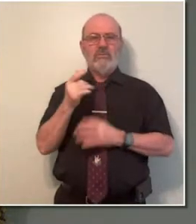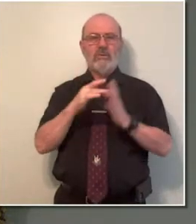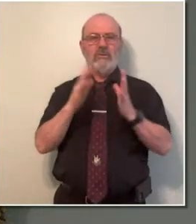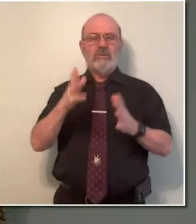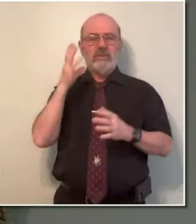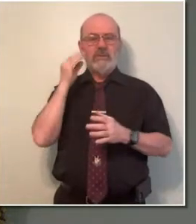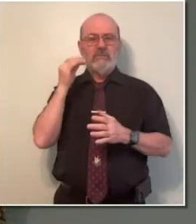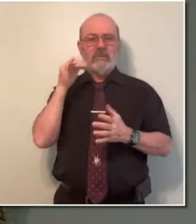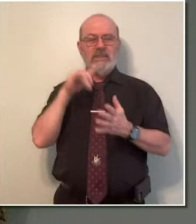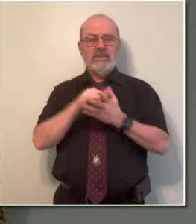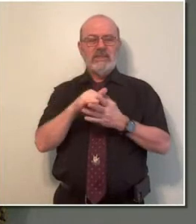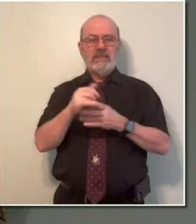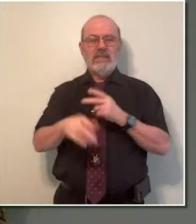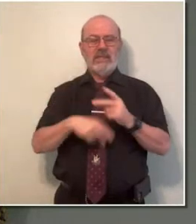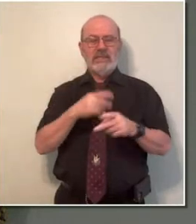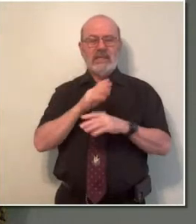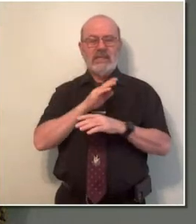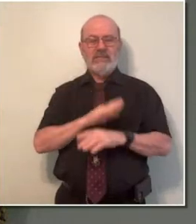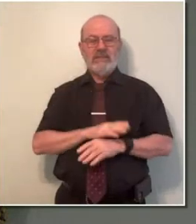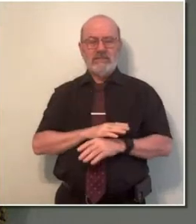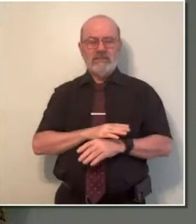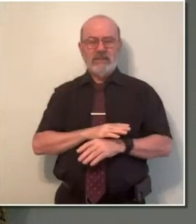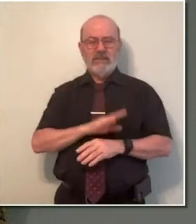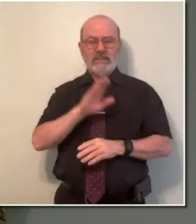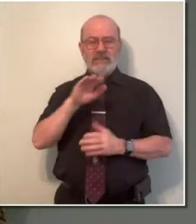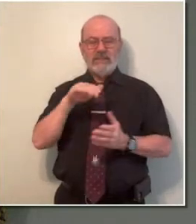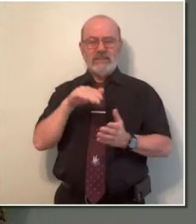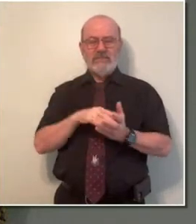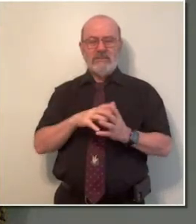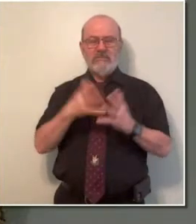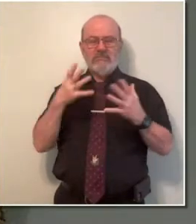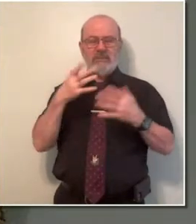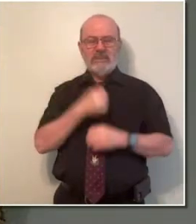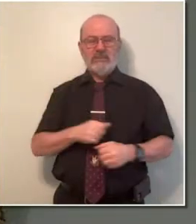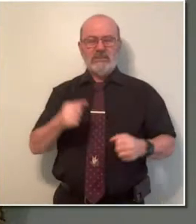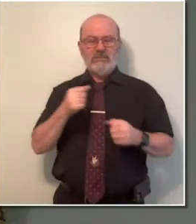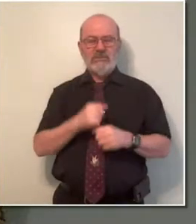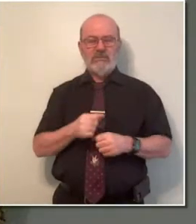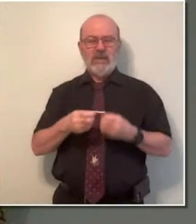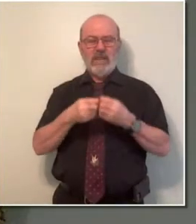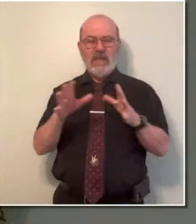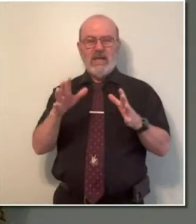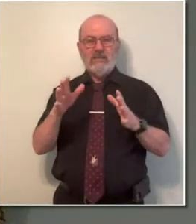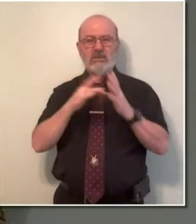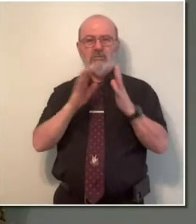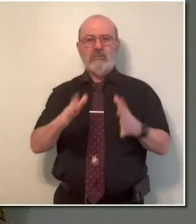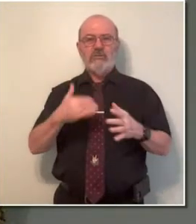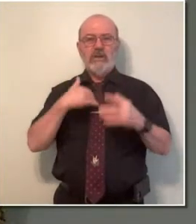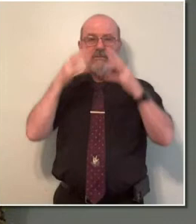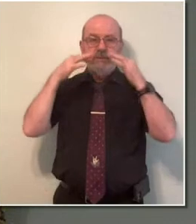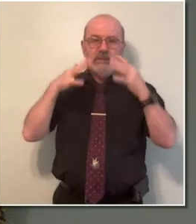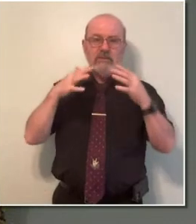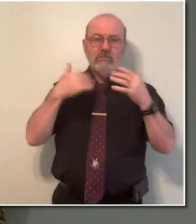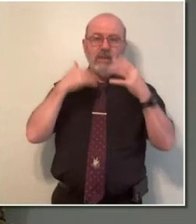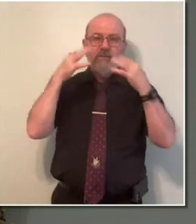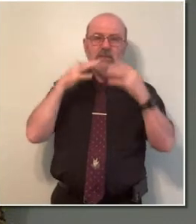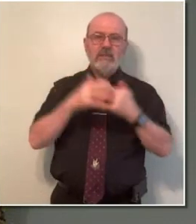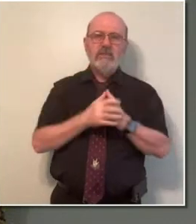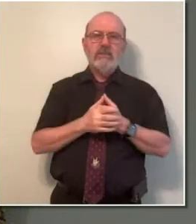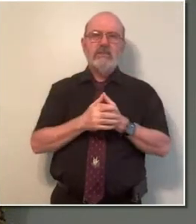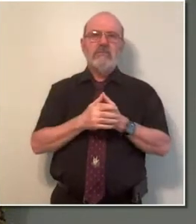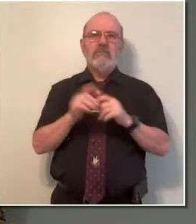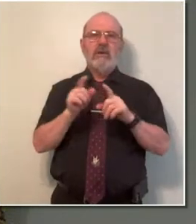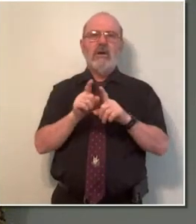that kind of satisfaction in the midst of great sorrow and tragedy. Yes, Christians will have tears. We have tears. But we also